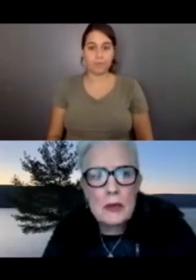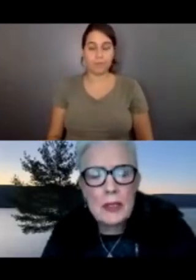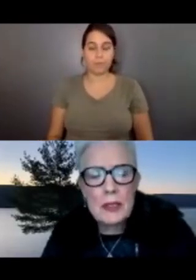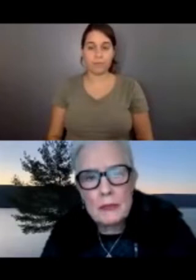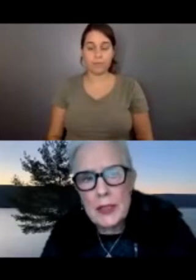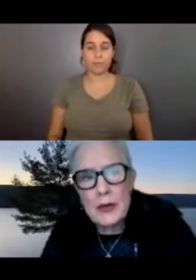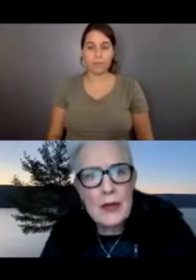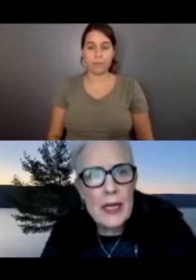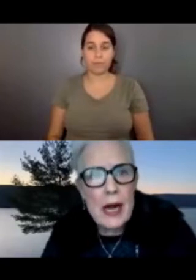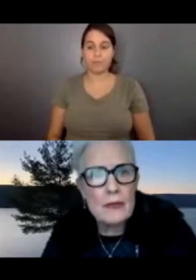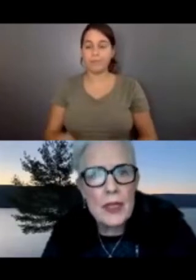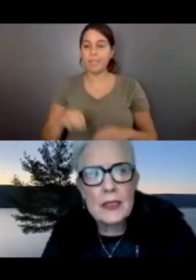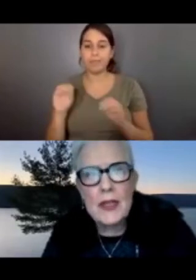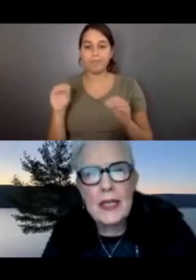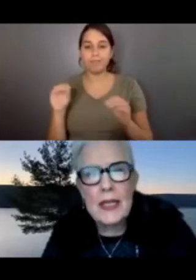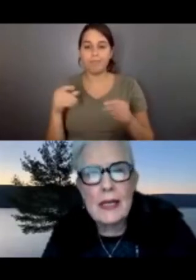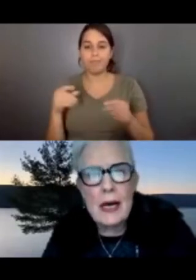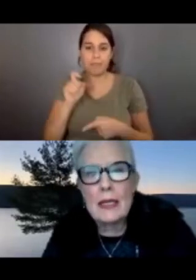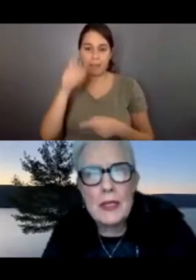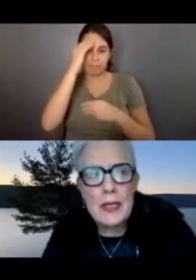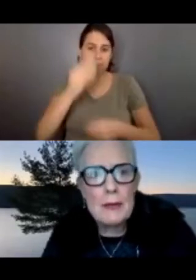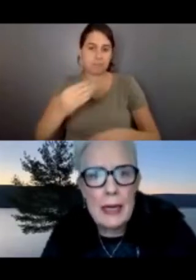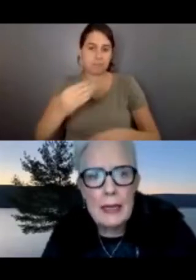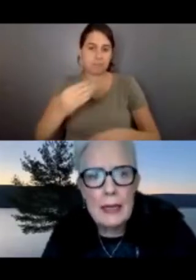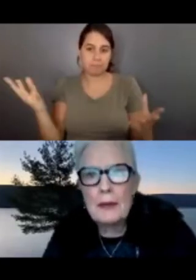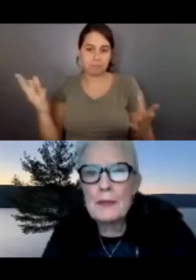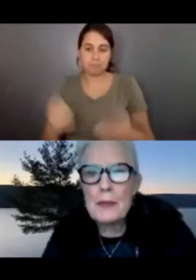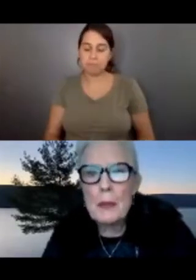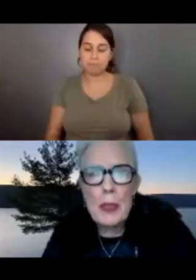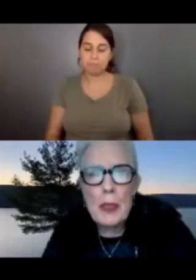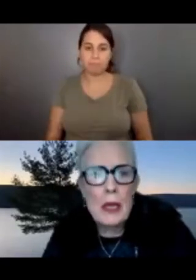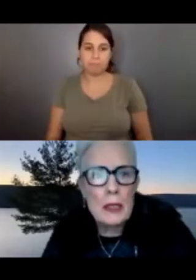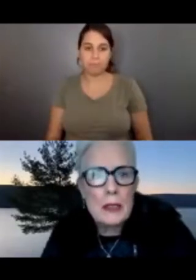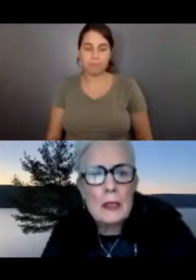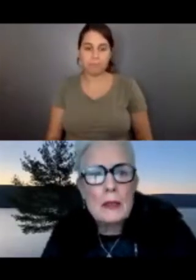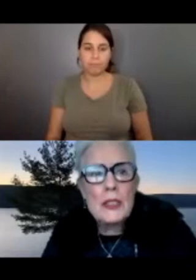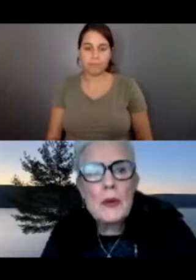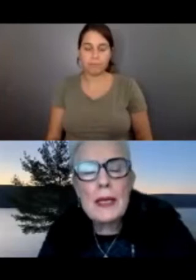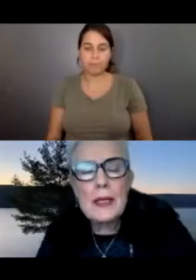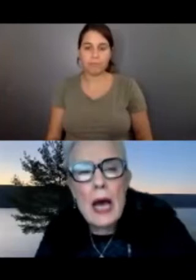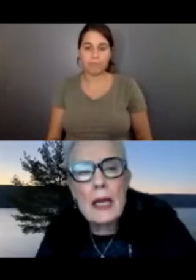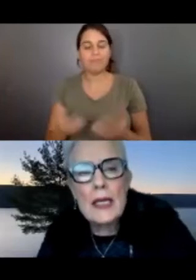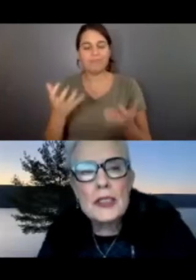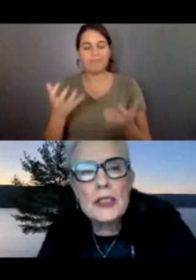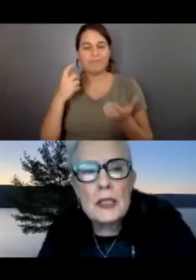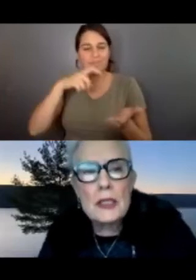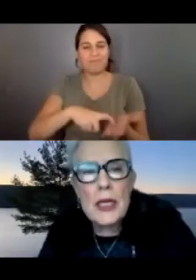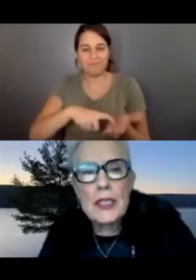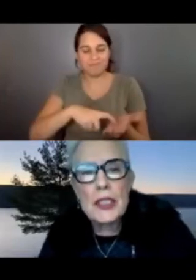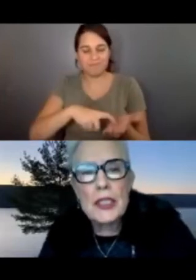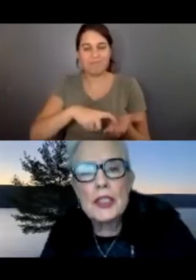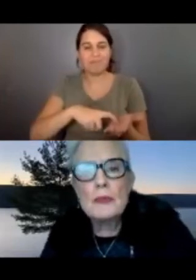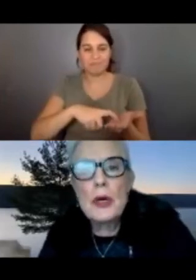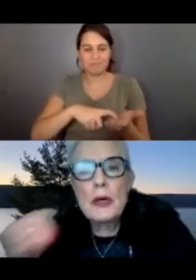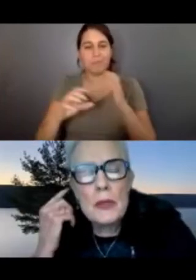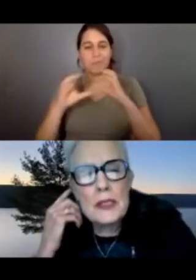So we don't have any conflicts of any kind with anybody. We do want to acknowledge the communication